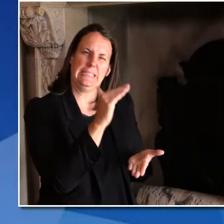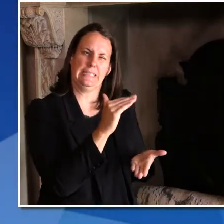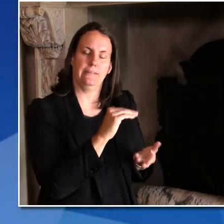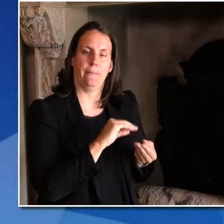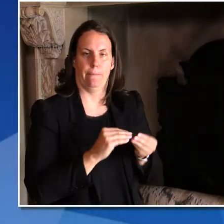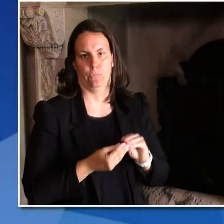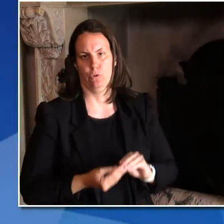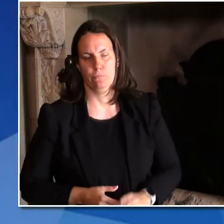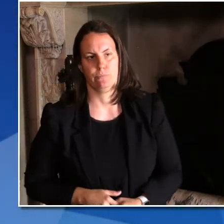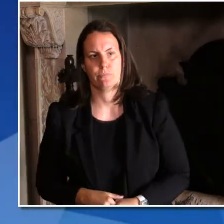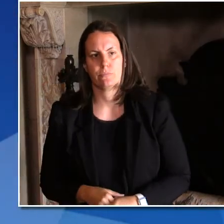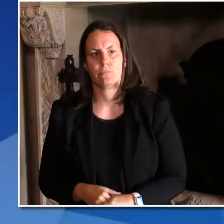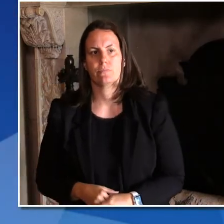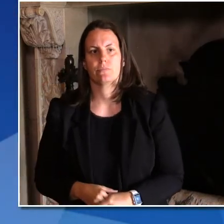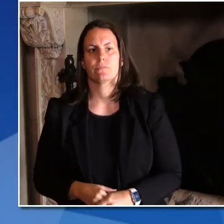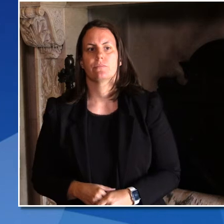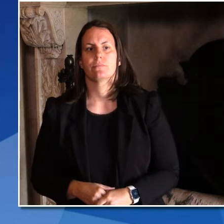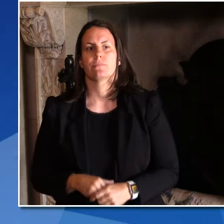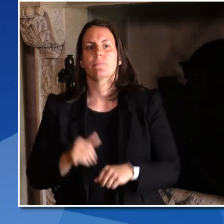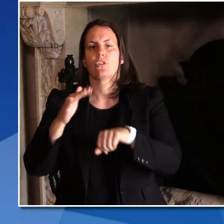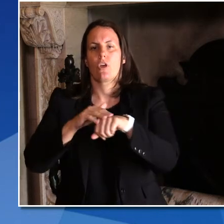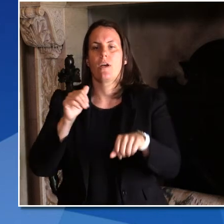the Associated Press. Scott?